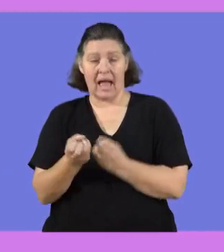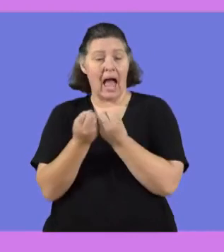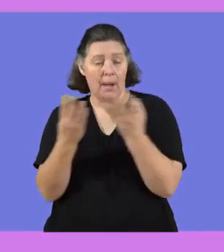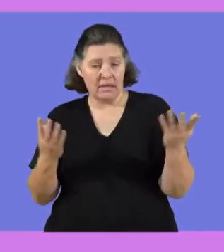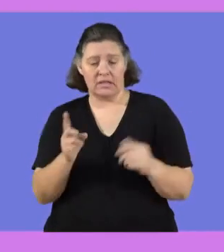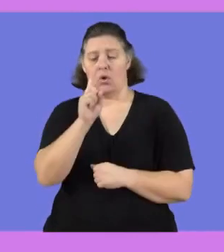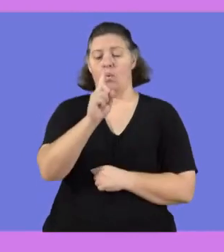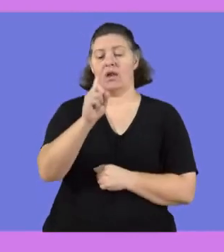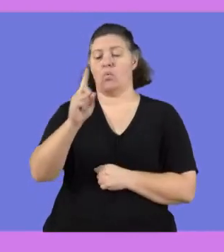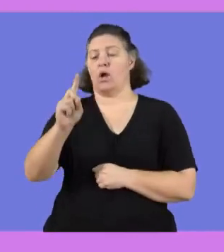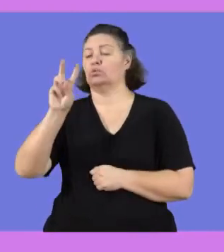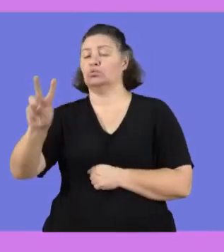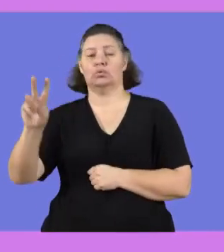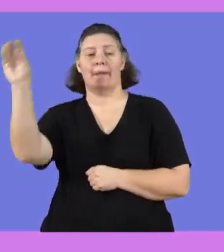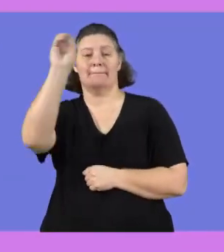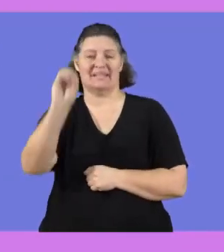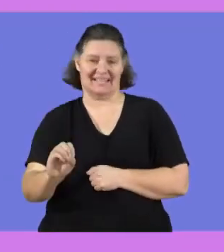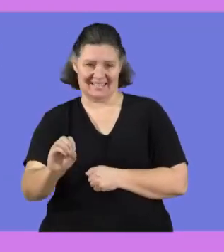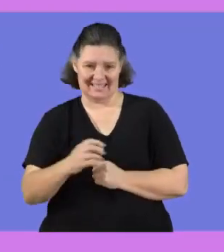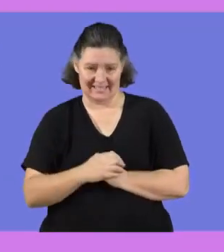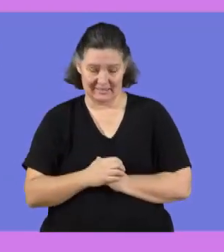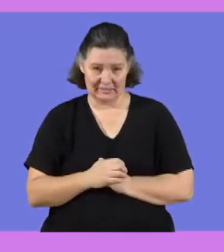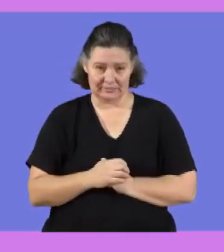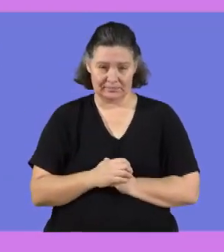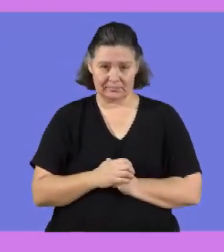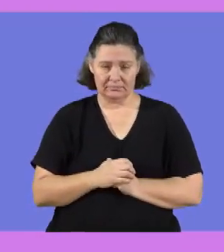100%, we add it to this 12% of the